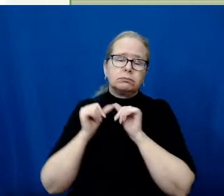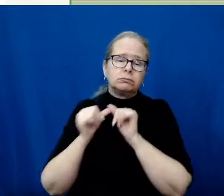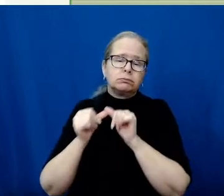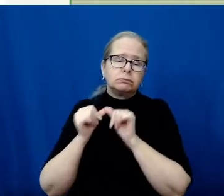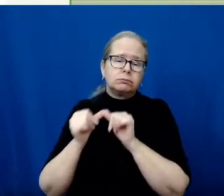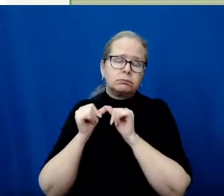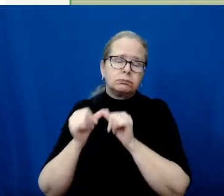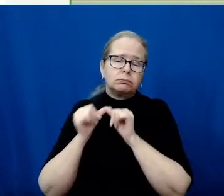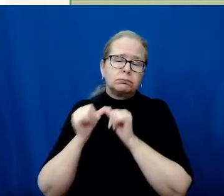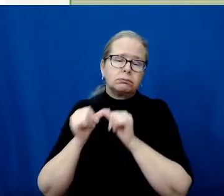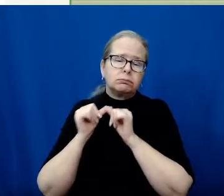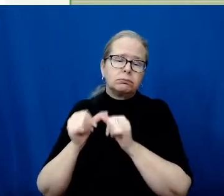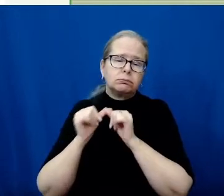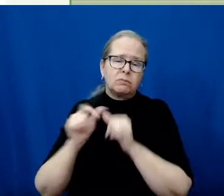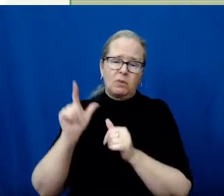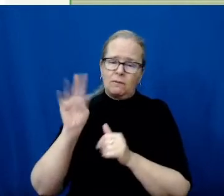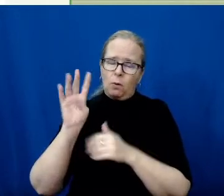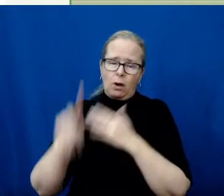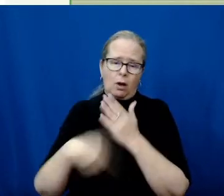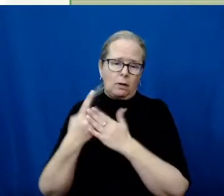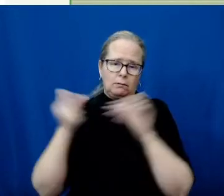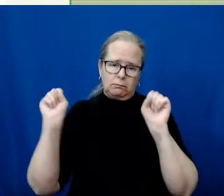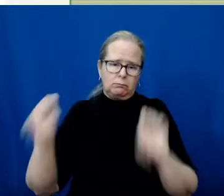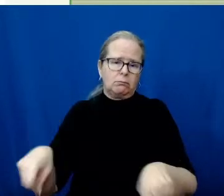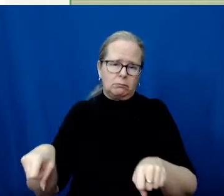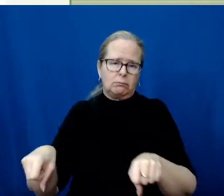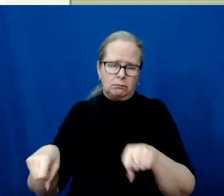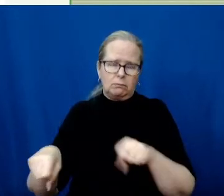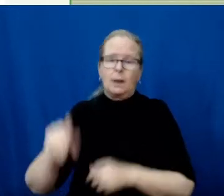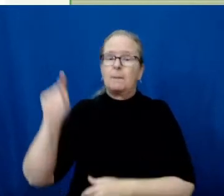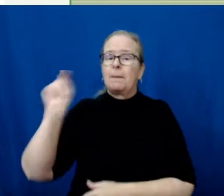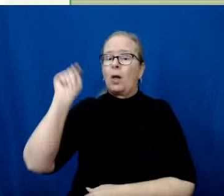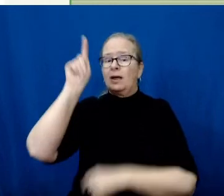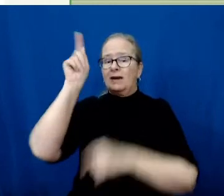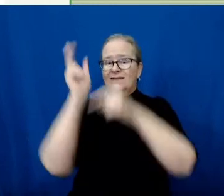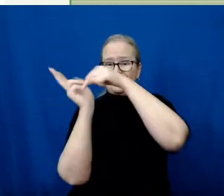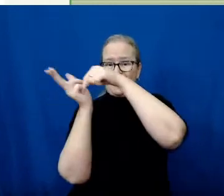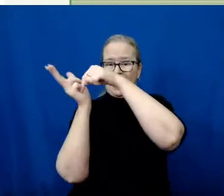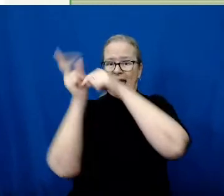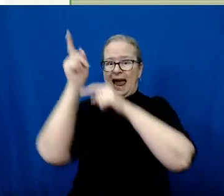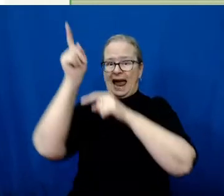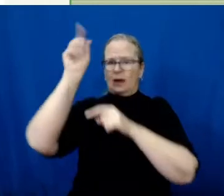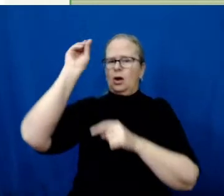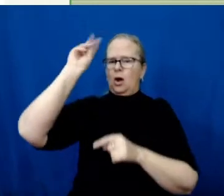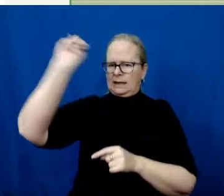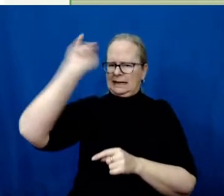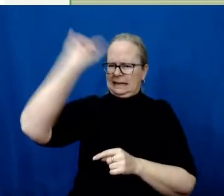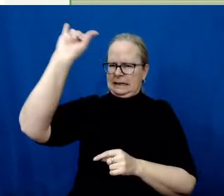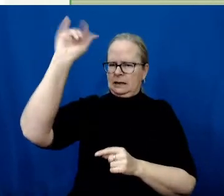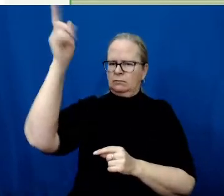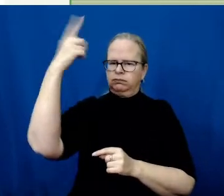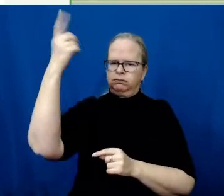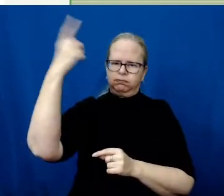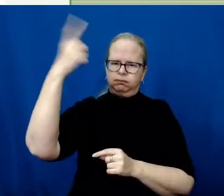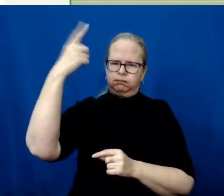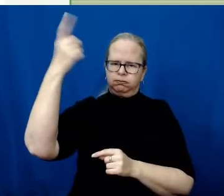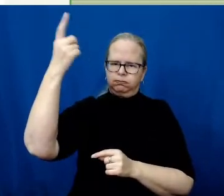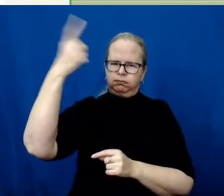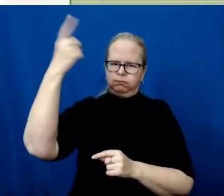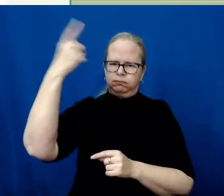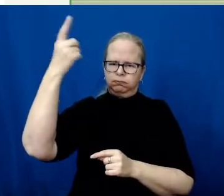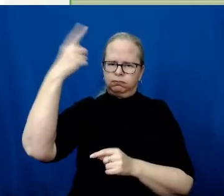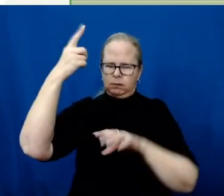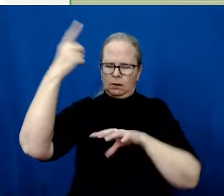on. And they can't, in a smaller room, these box fans on the higher speed can be a little bit noisy.